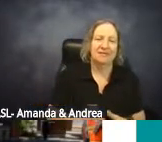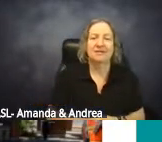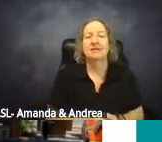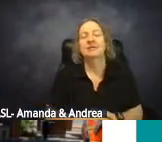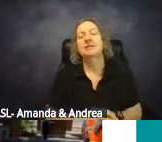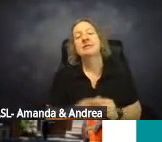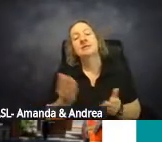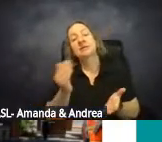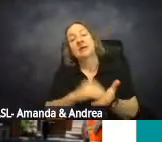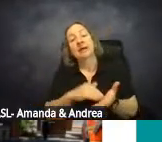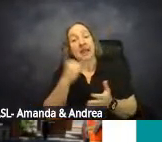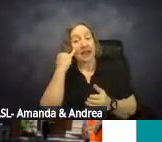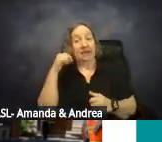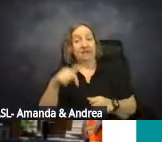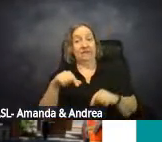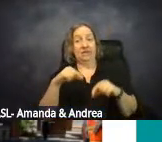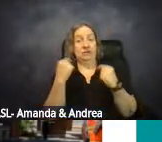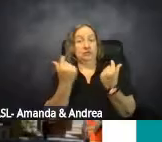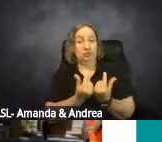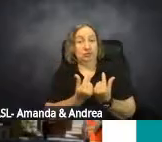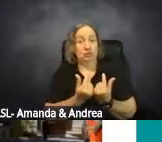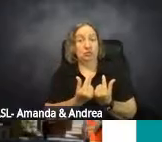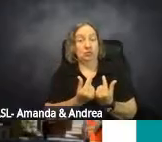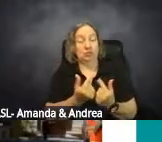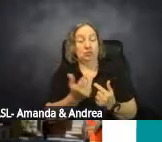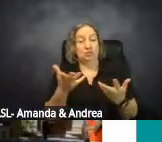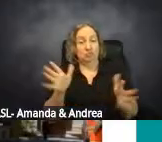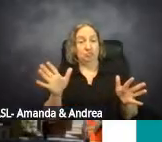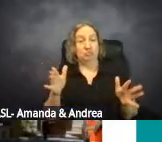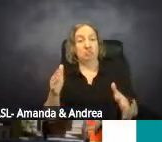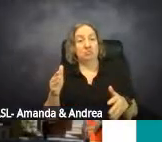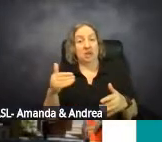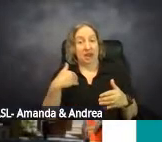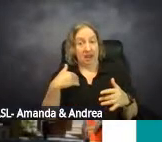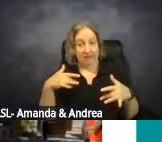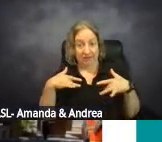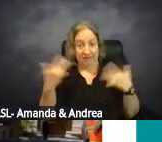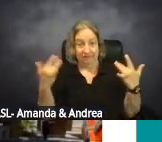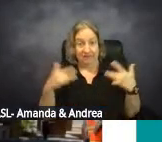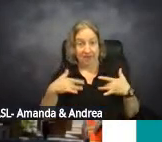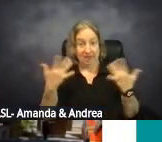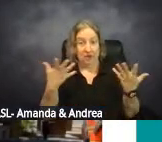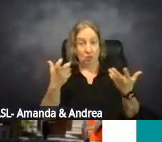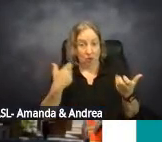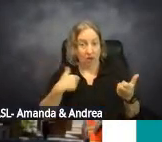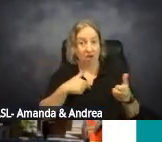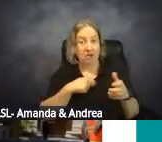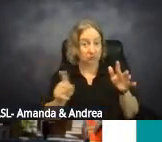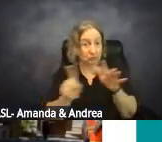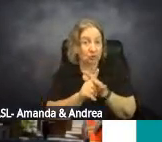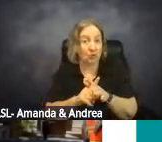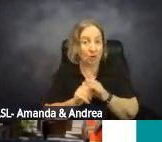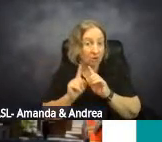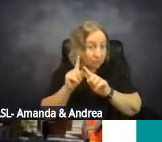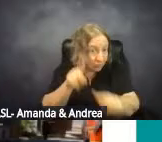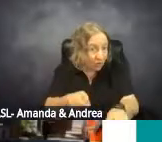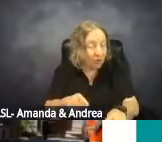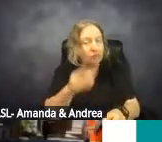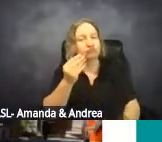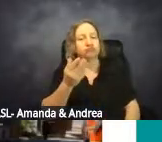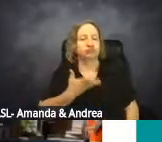if this group has events that they would like us to show up at, please let us